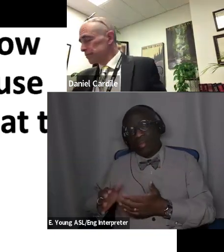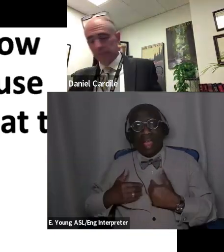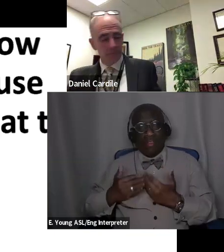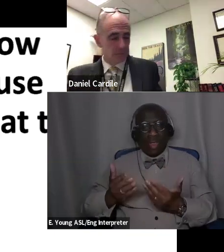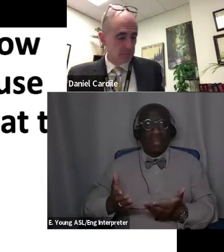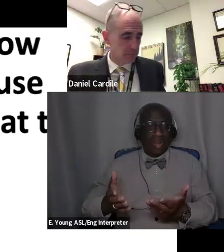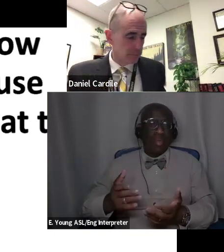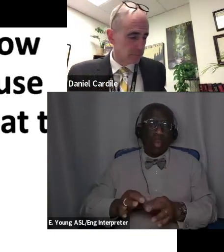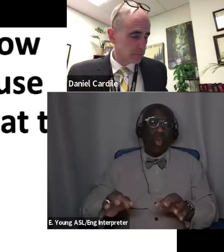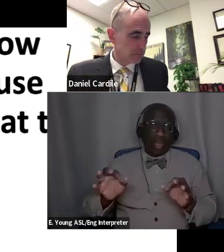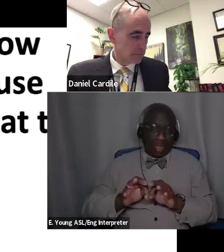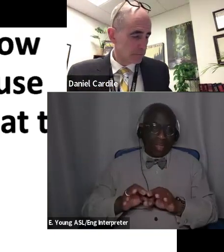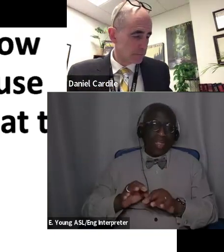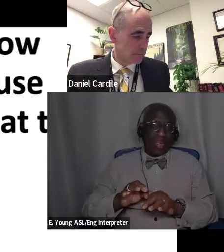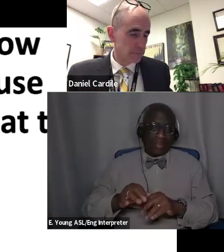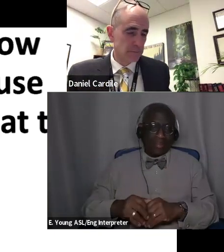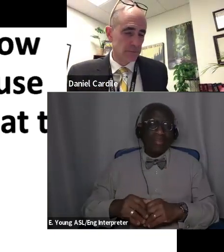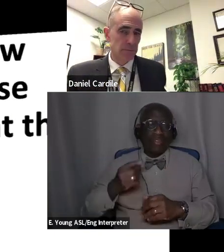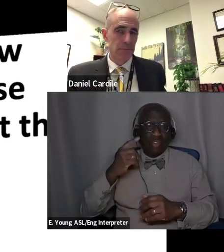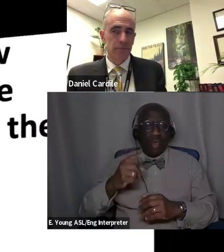please.